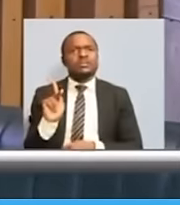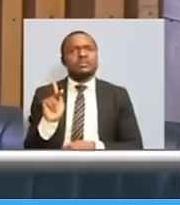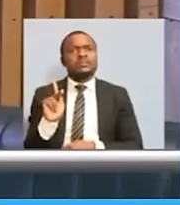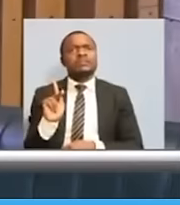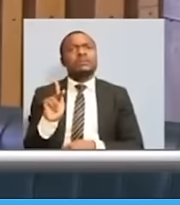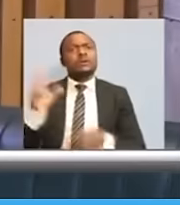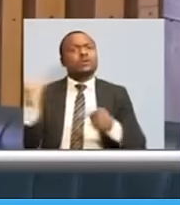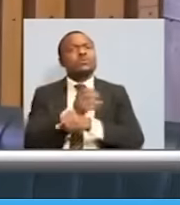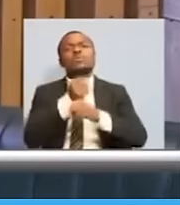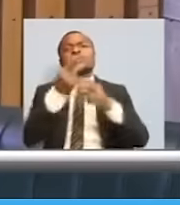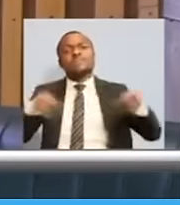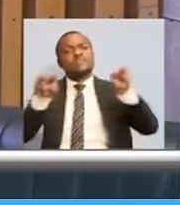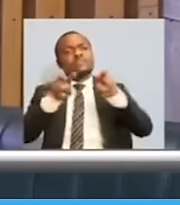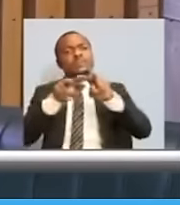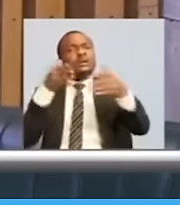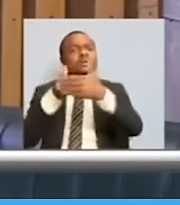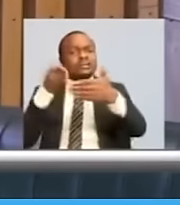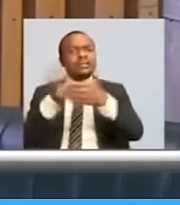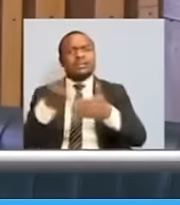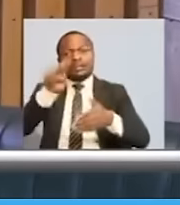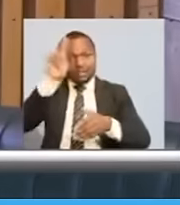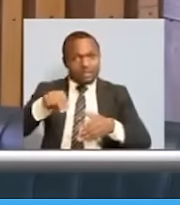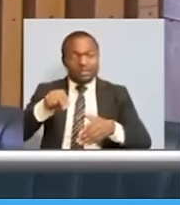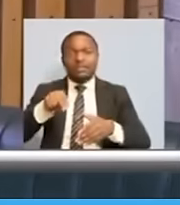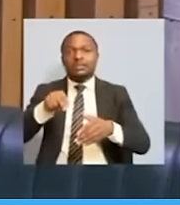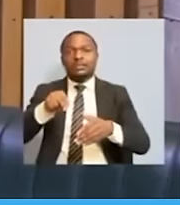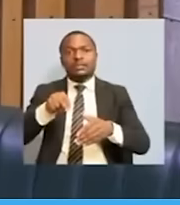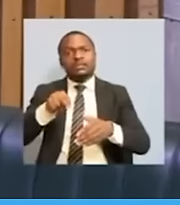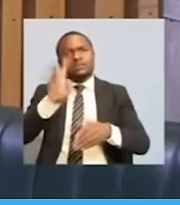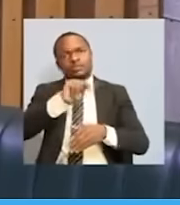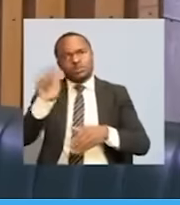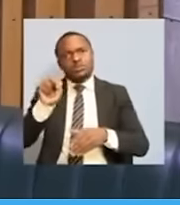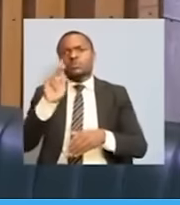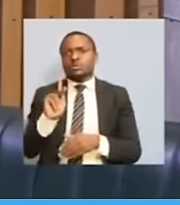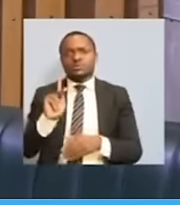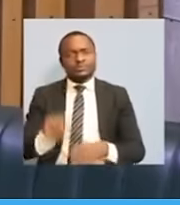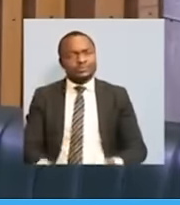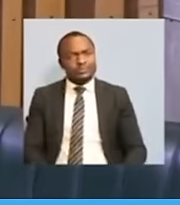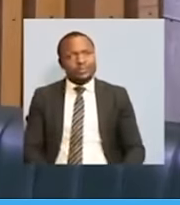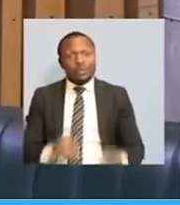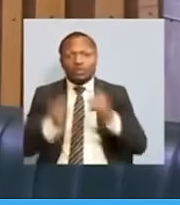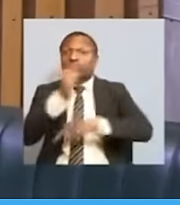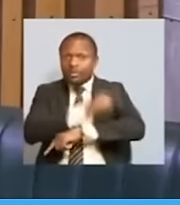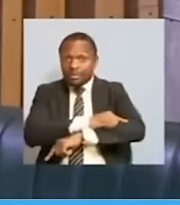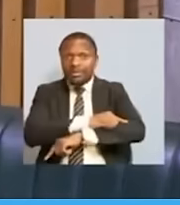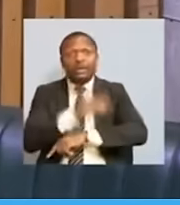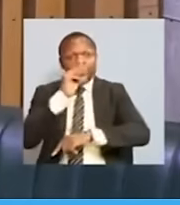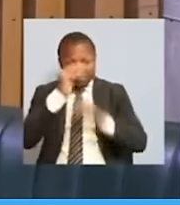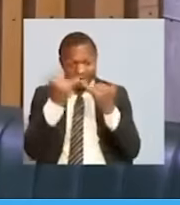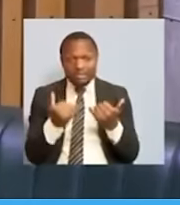appreciated against convertible currencies, was even trading around 22 kwacha. Today, as we